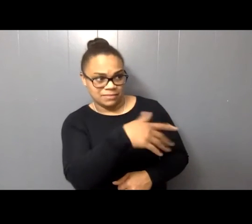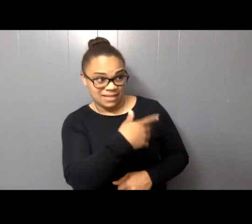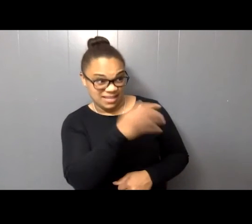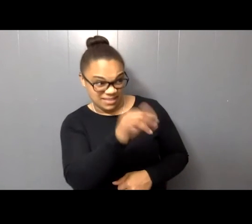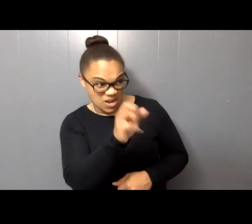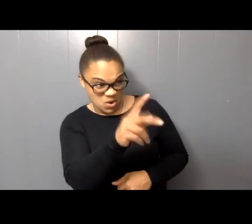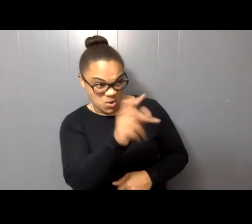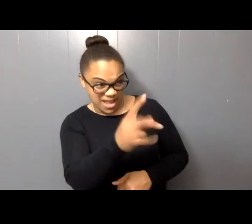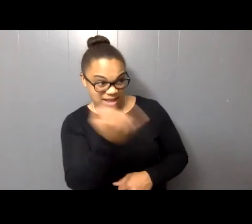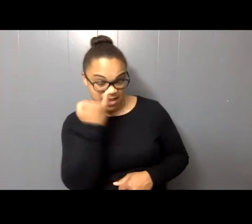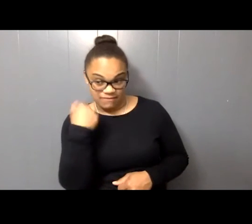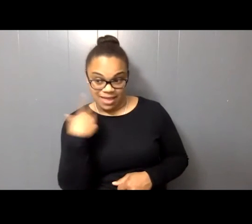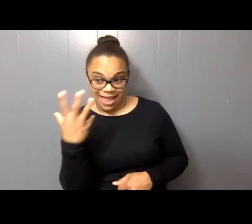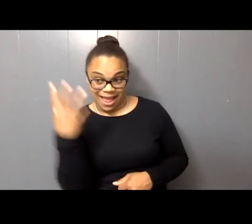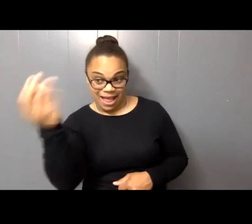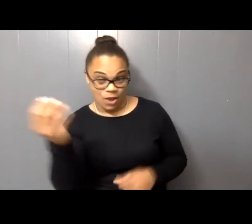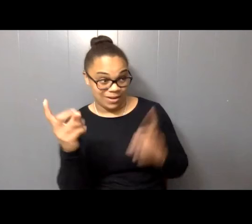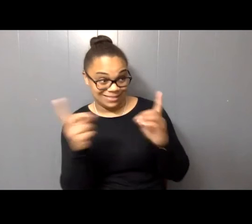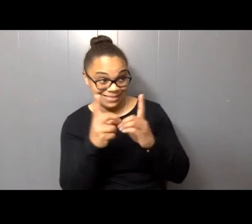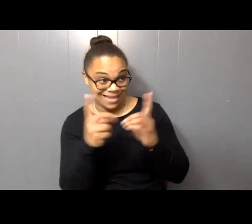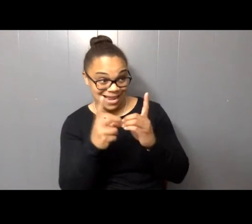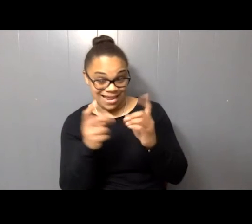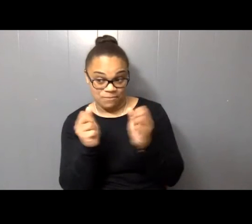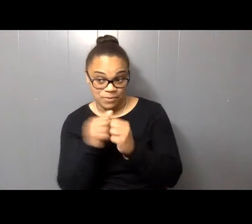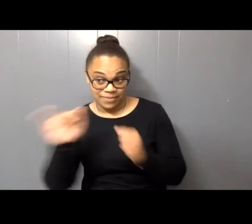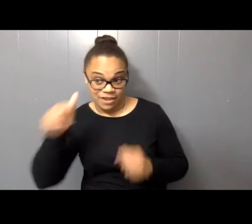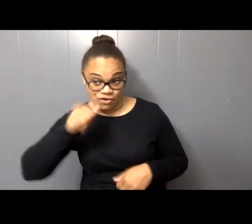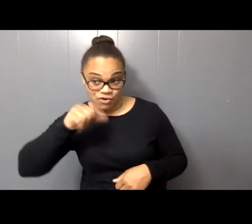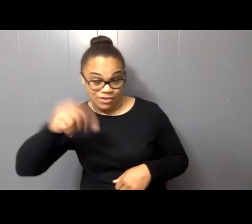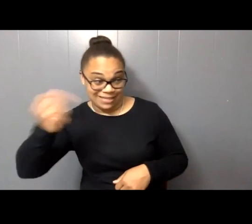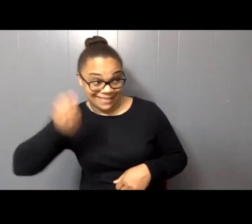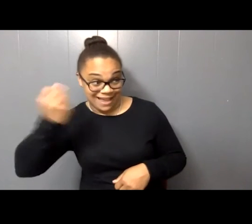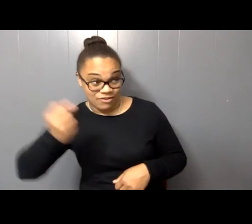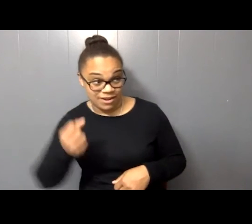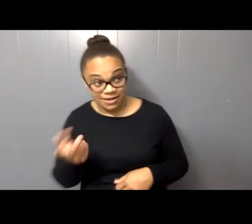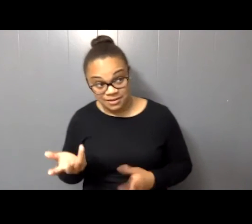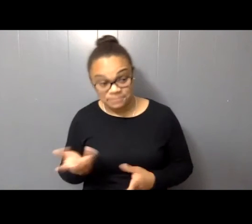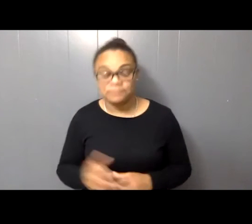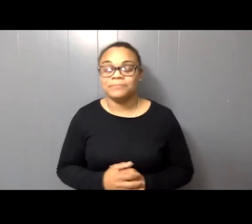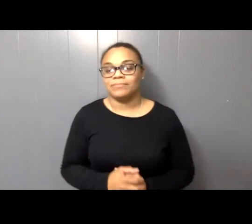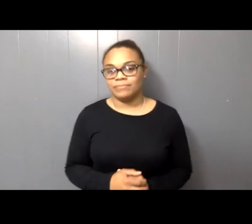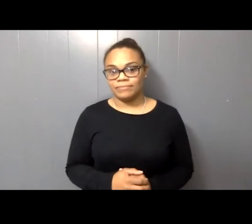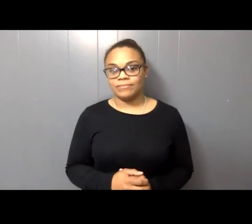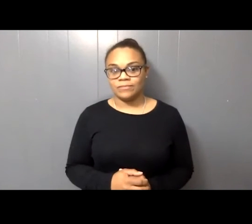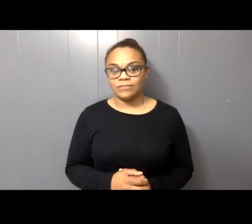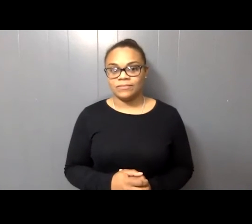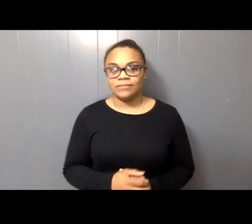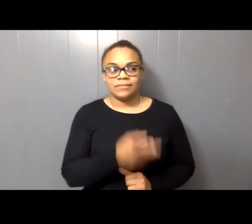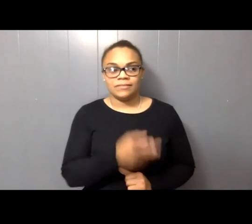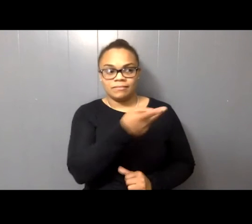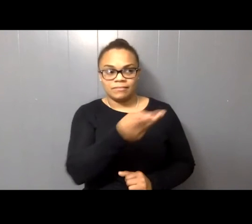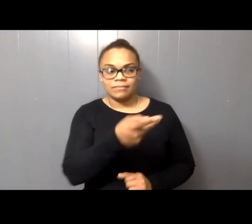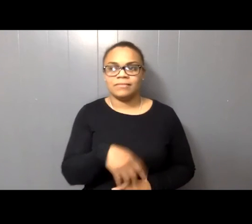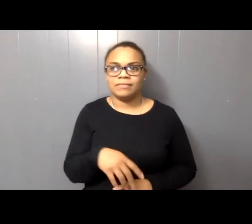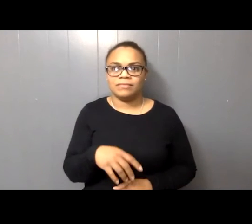okay if I go out on a date with this girl this Saturday, you know? And they were actually